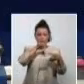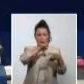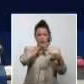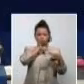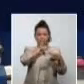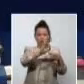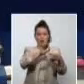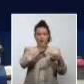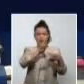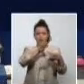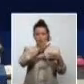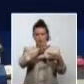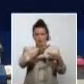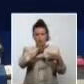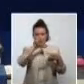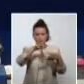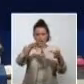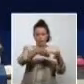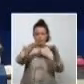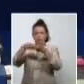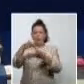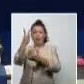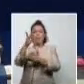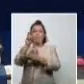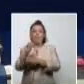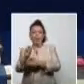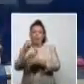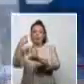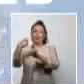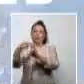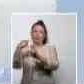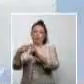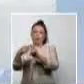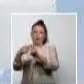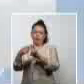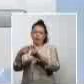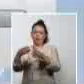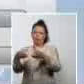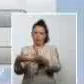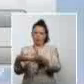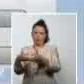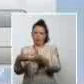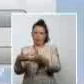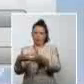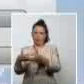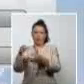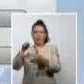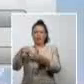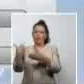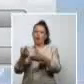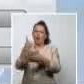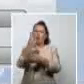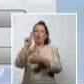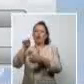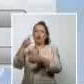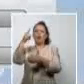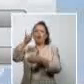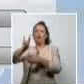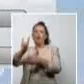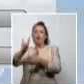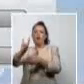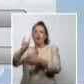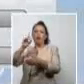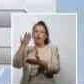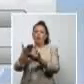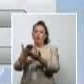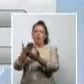Provincial Center of Epidemiology and Hygiene from Villa Clara, 191 at the Provincial Laboratory in Havana,